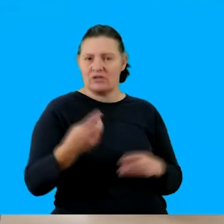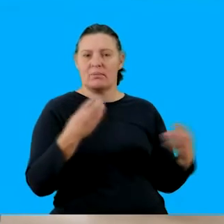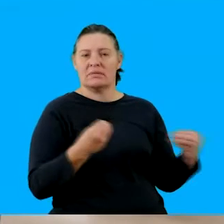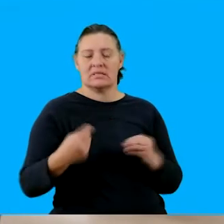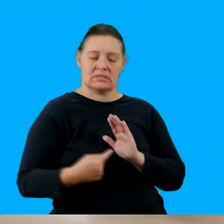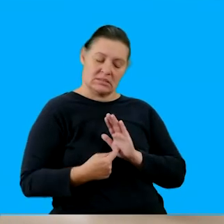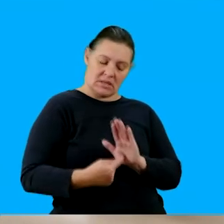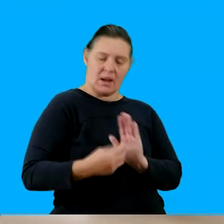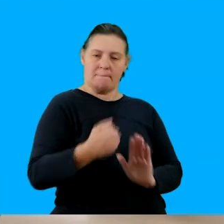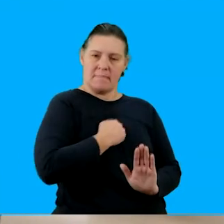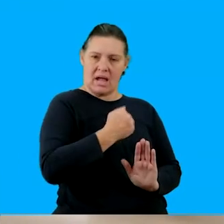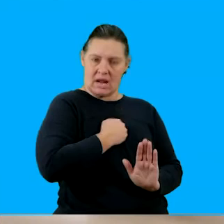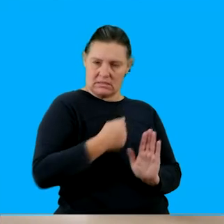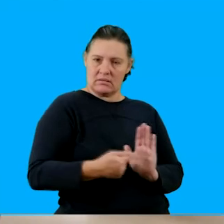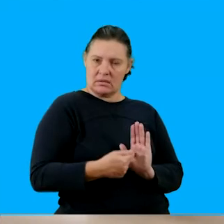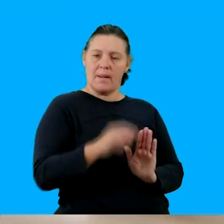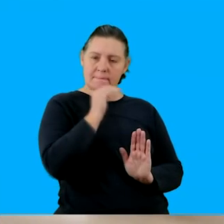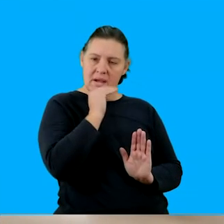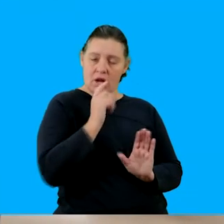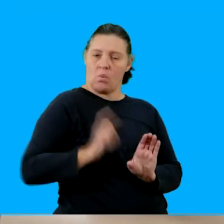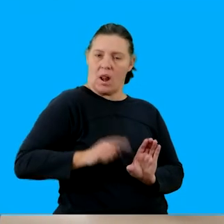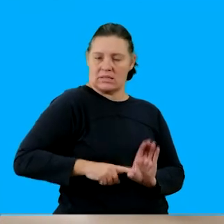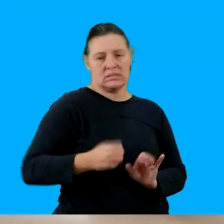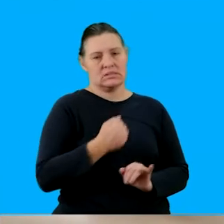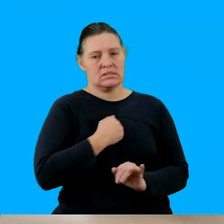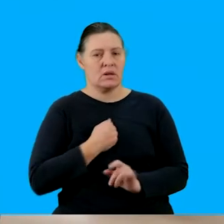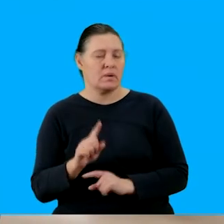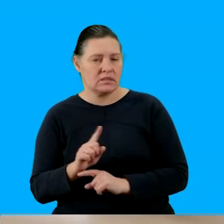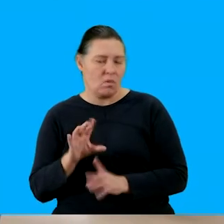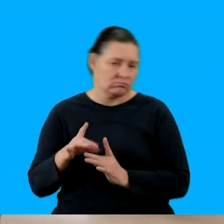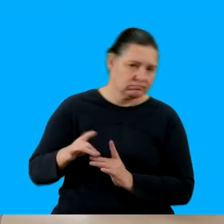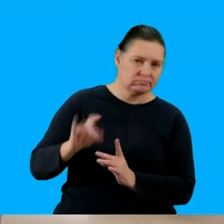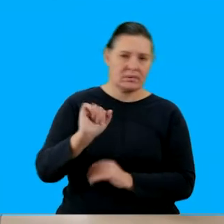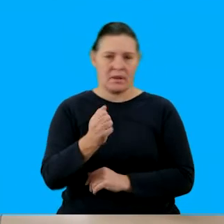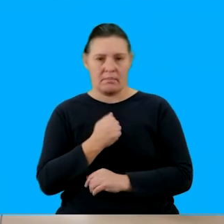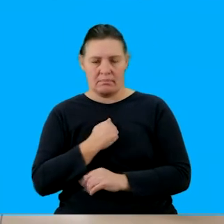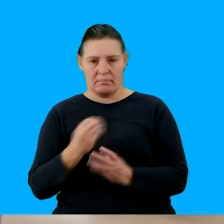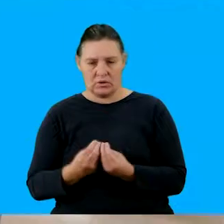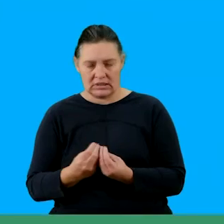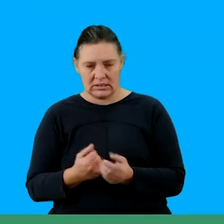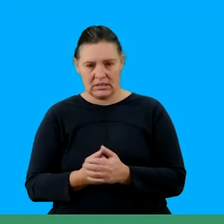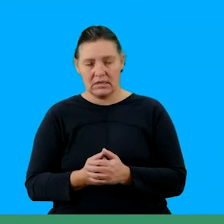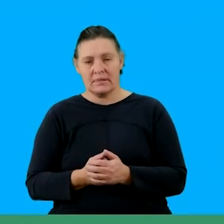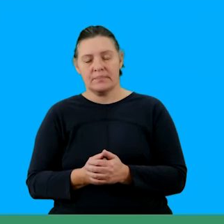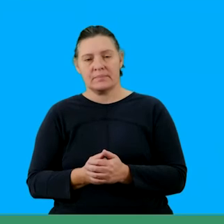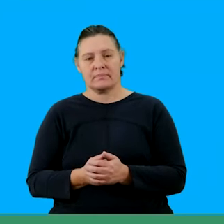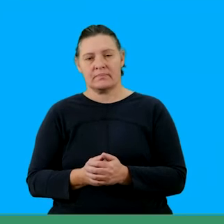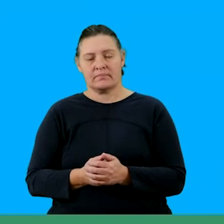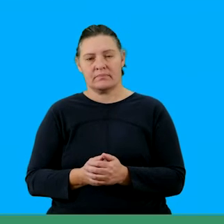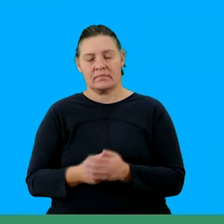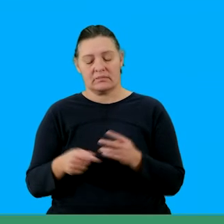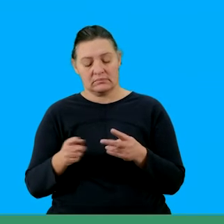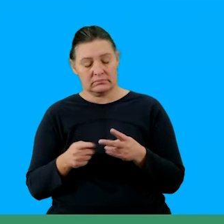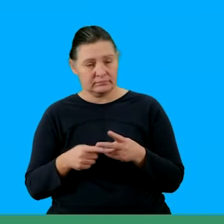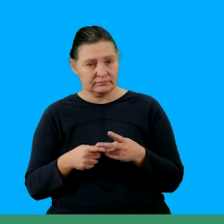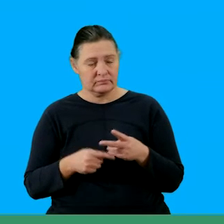be having for their product to indicate the quality and the uniqueness of their product. And then when you look into